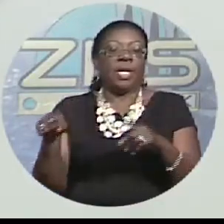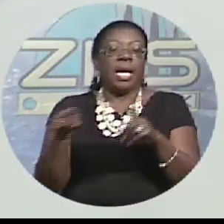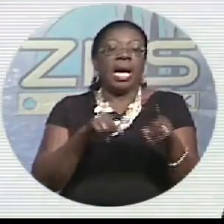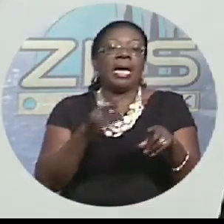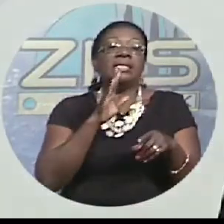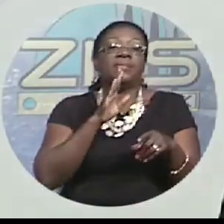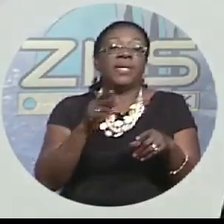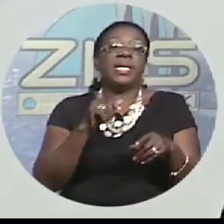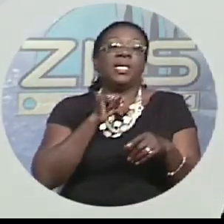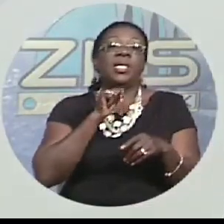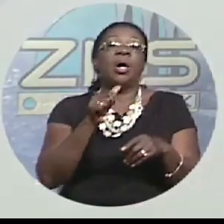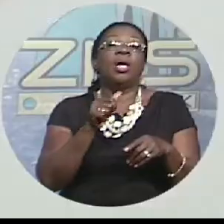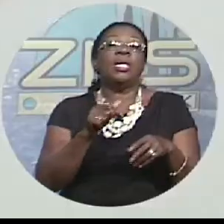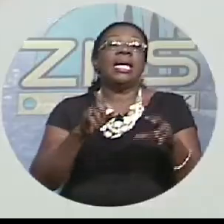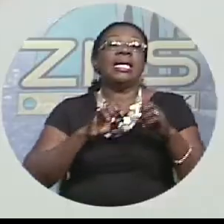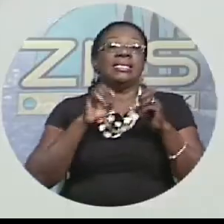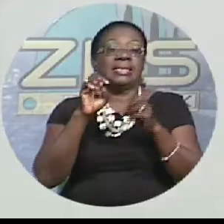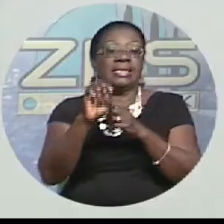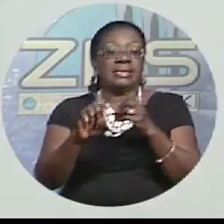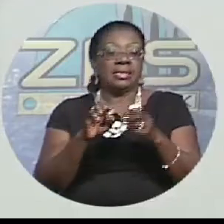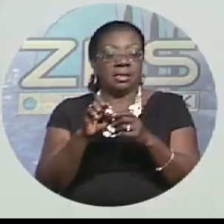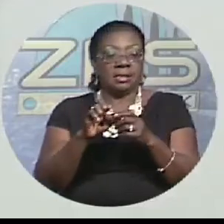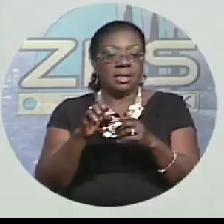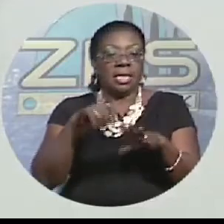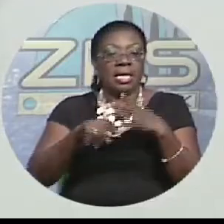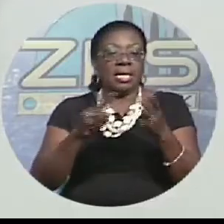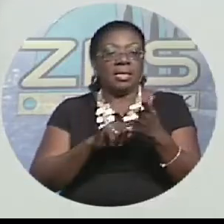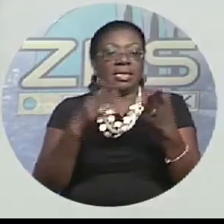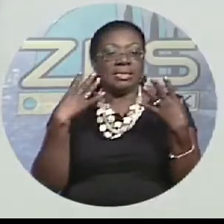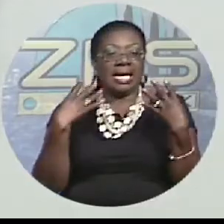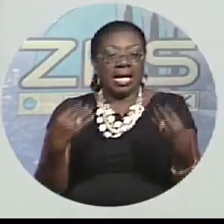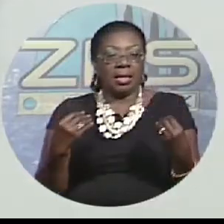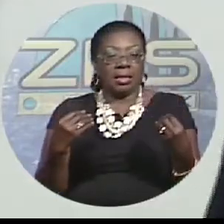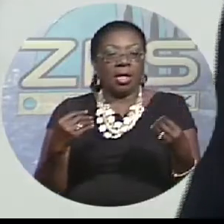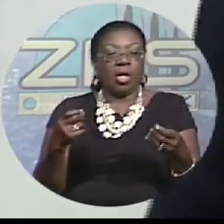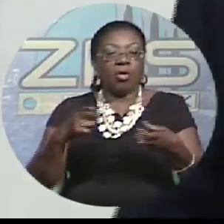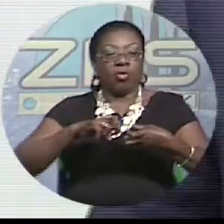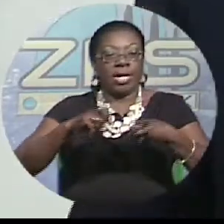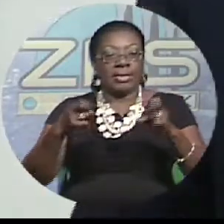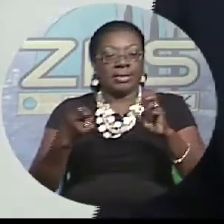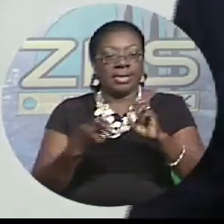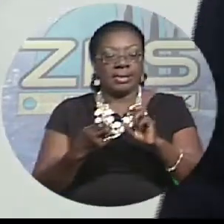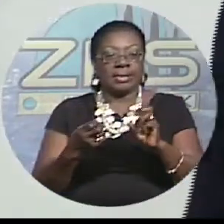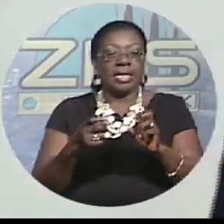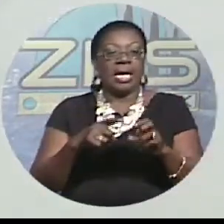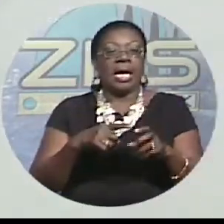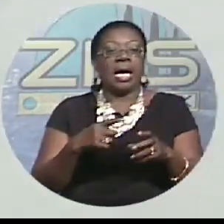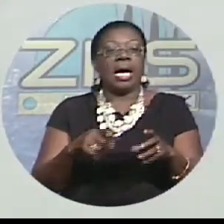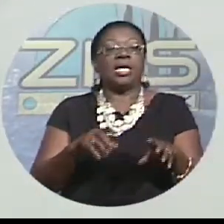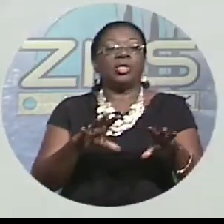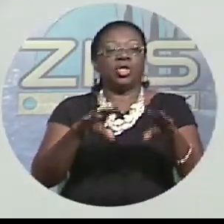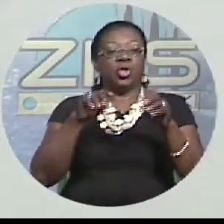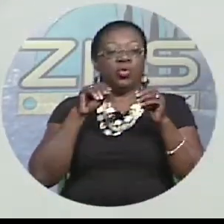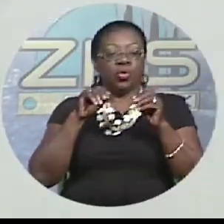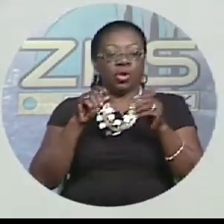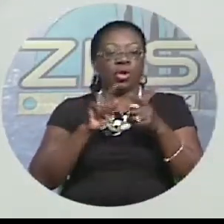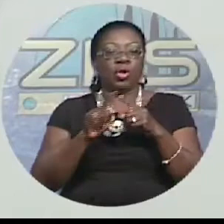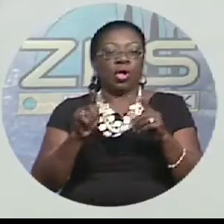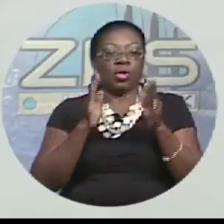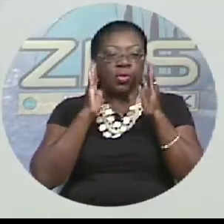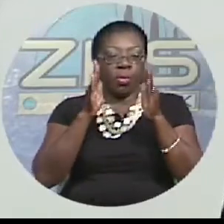been non-existent in this health crisis and chose not to